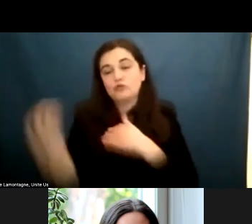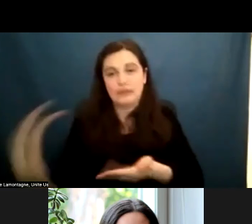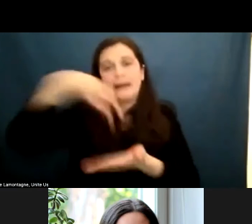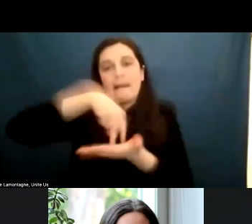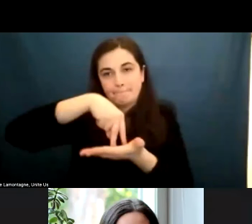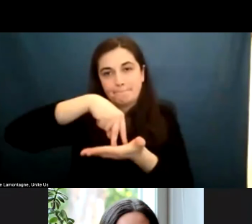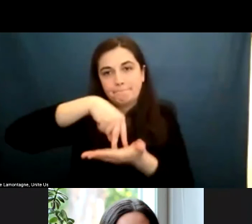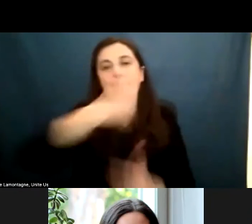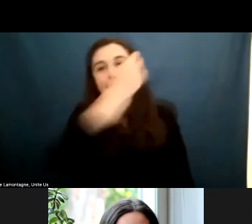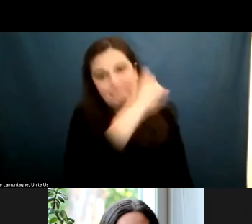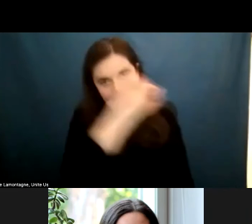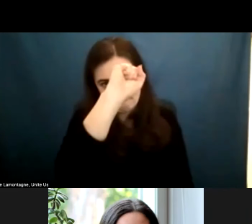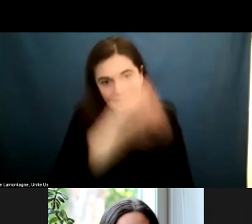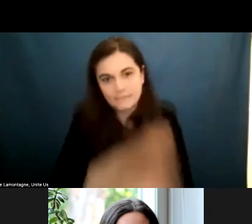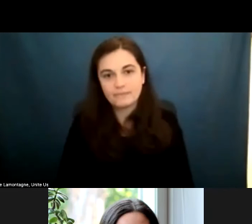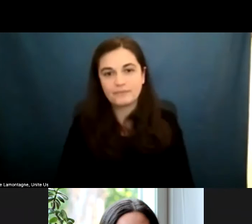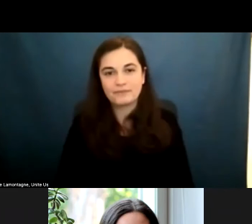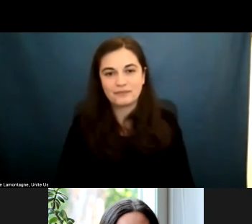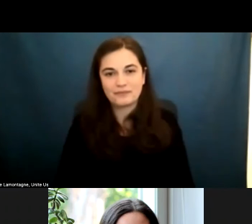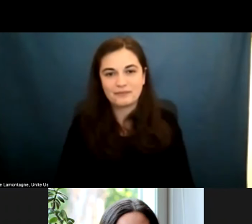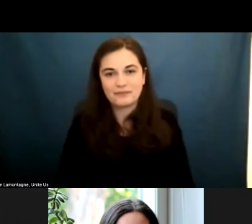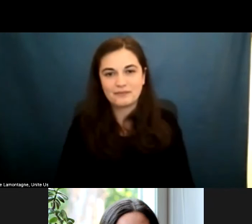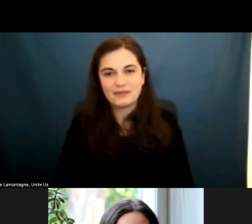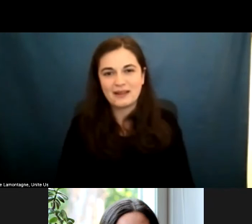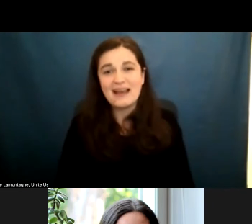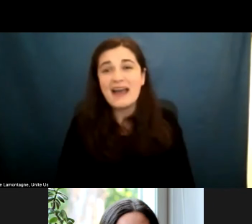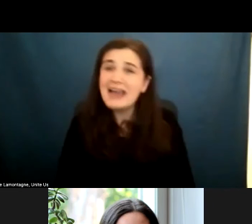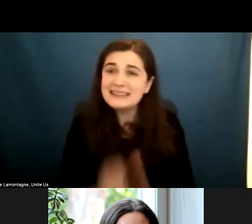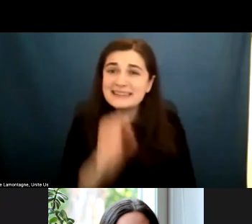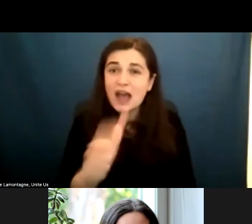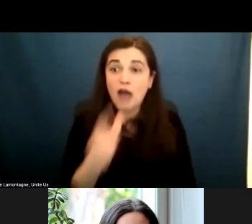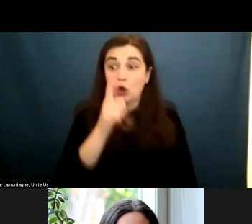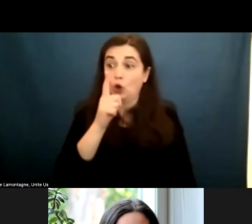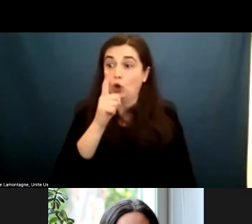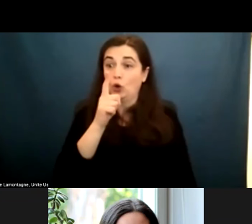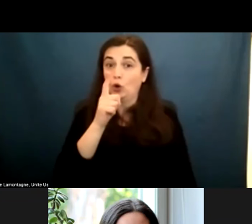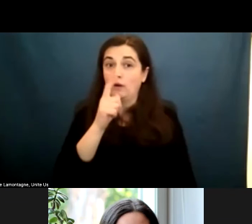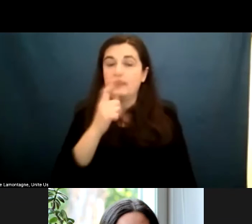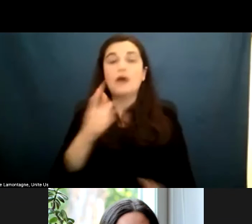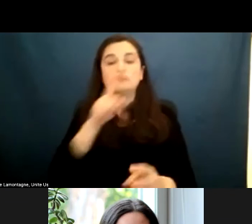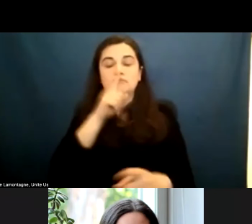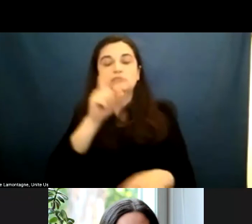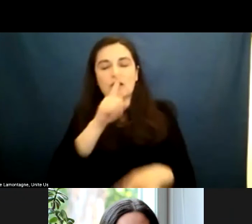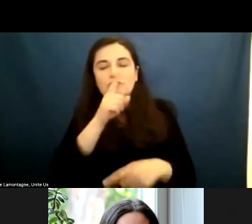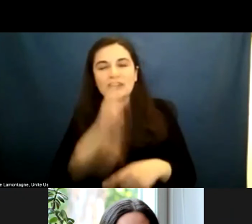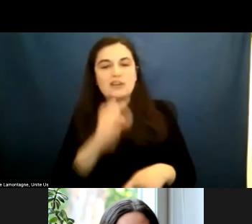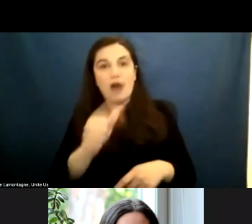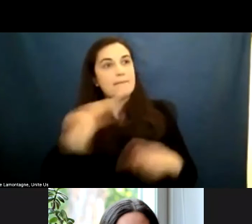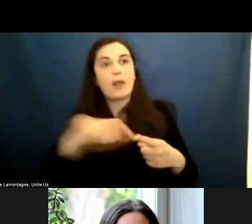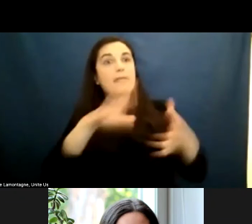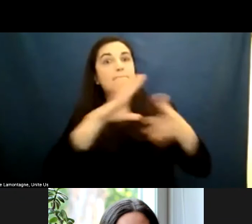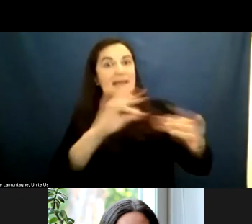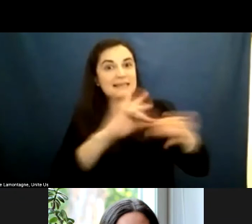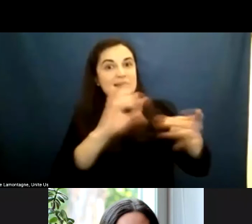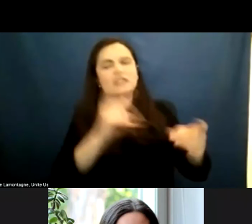And I love that. It's not the truth of the message that matters, it's who delivers it. Yeah. So we empower people to tell their stories too, and to give